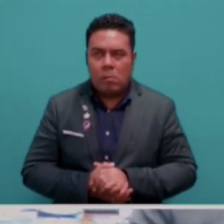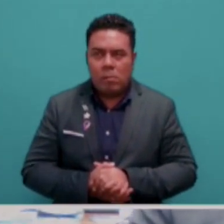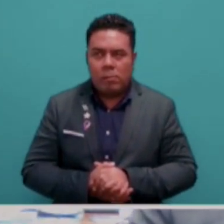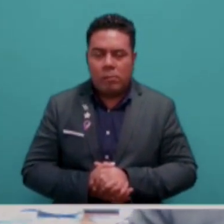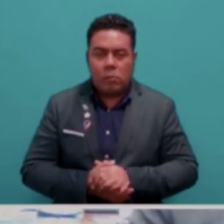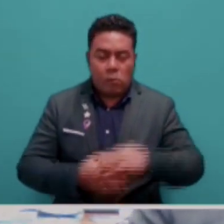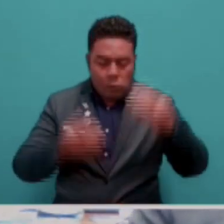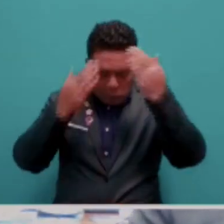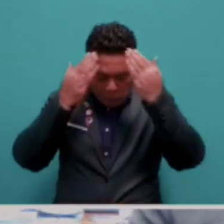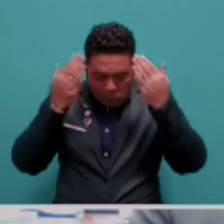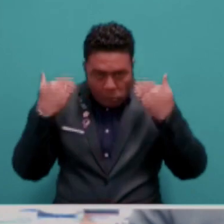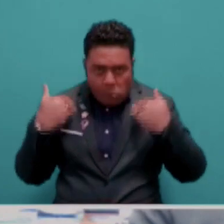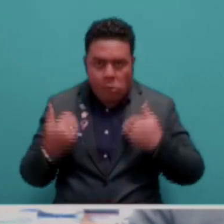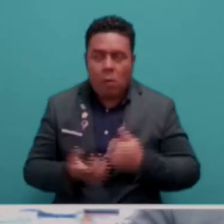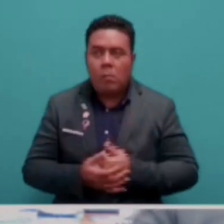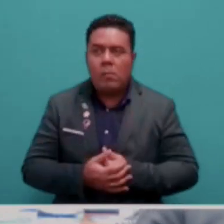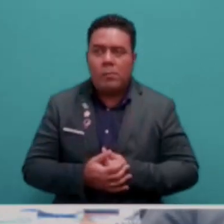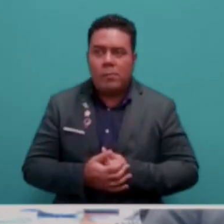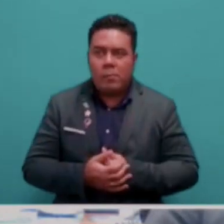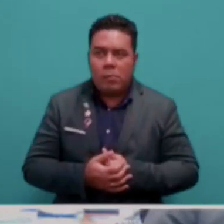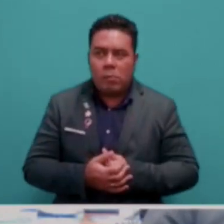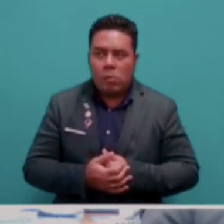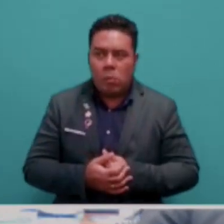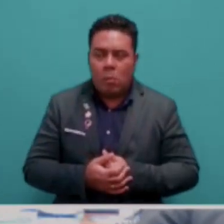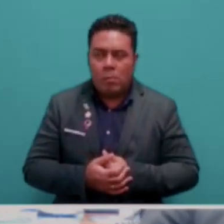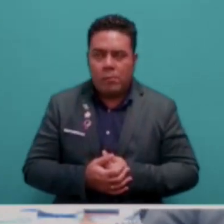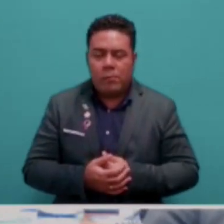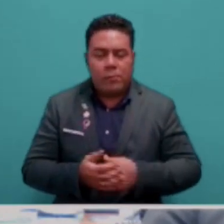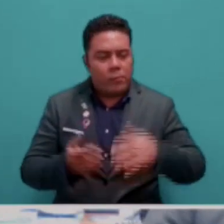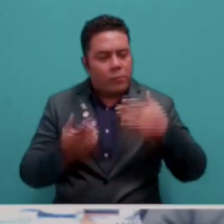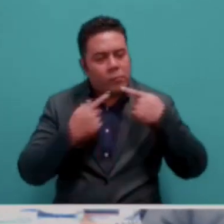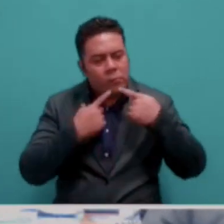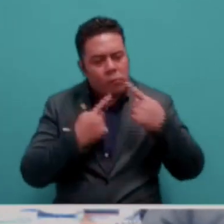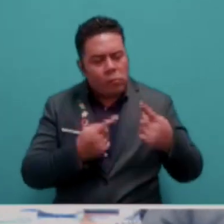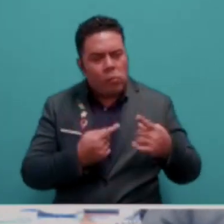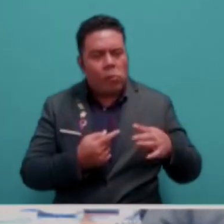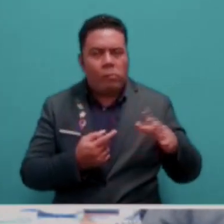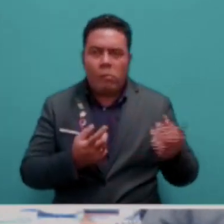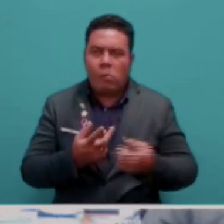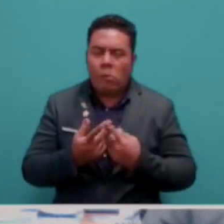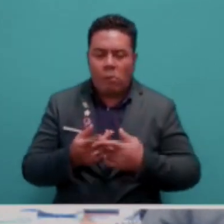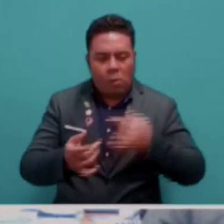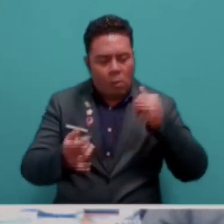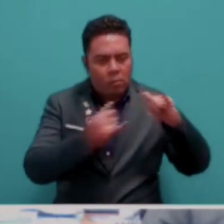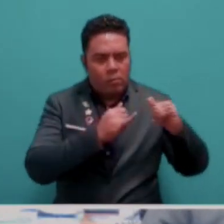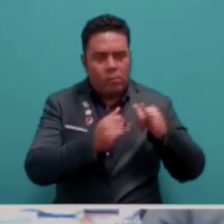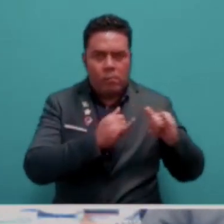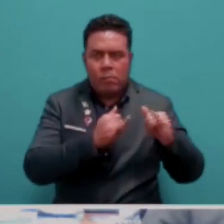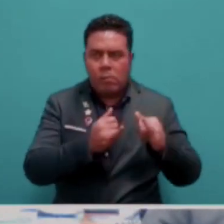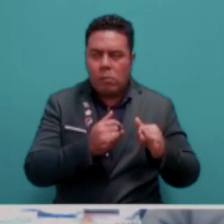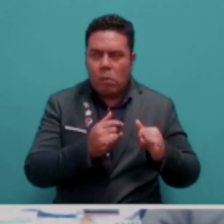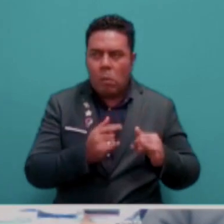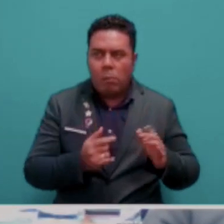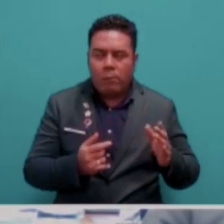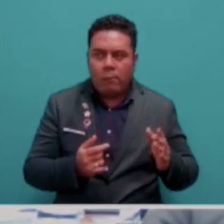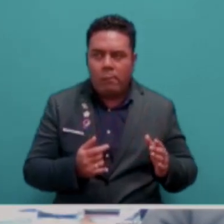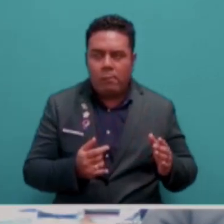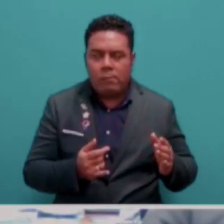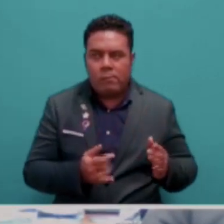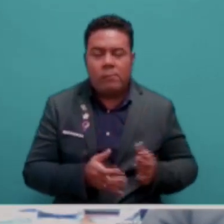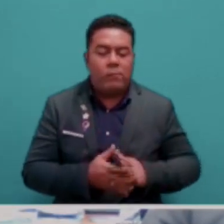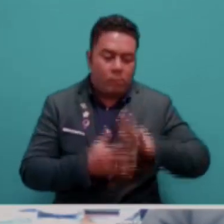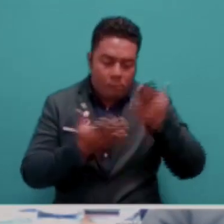Mr. Speaker, sir, he has been telling Vijay Narayan and all the interviews that he's going to come up with a